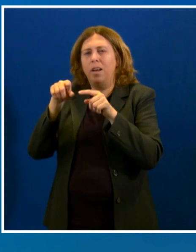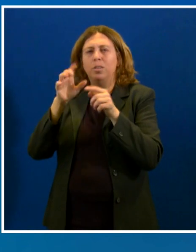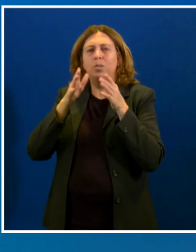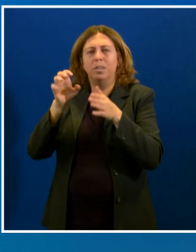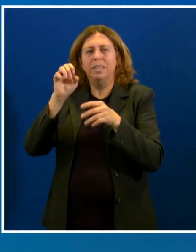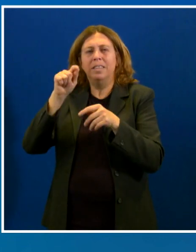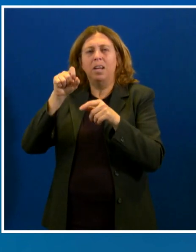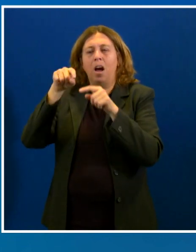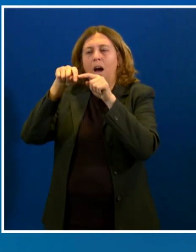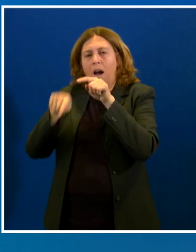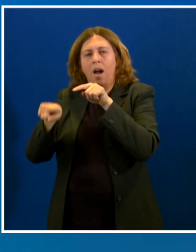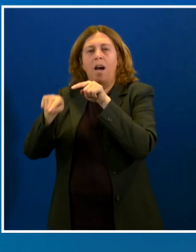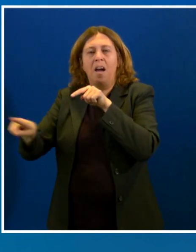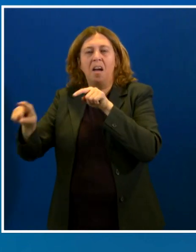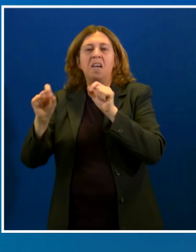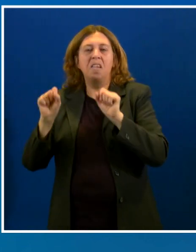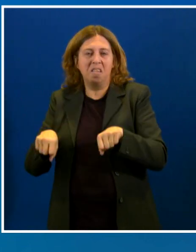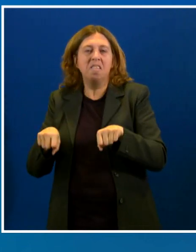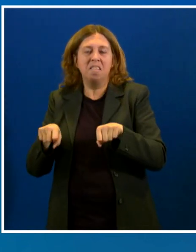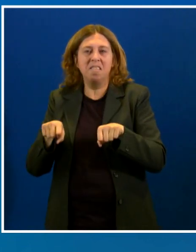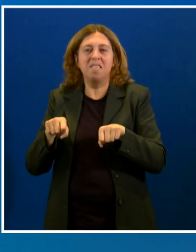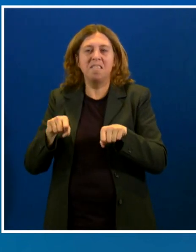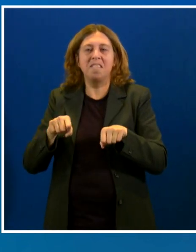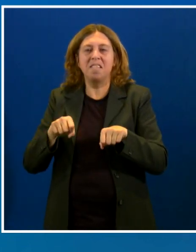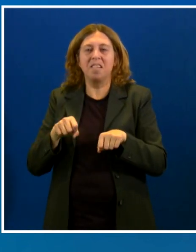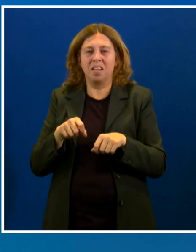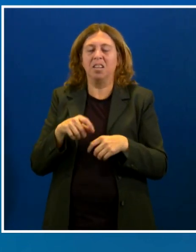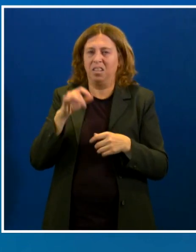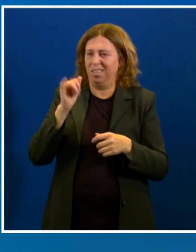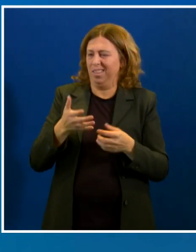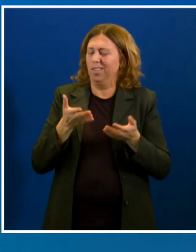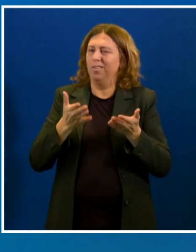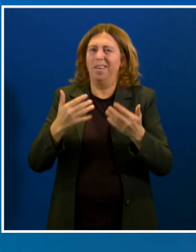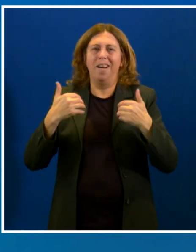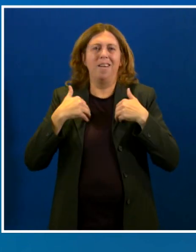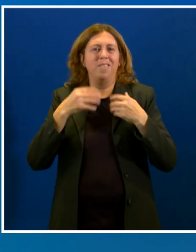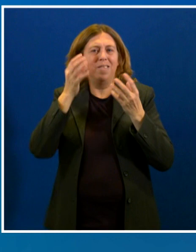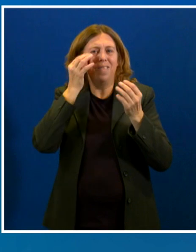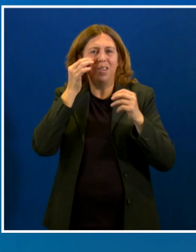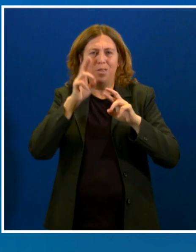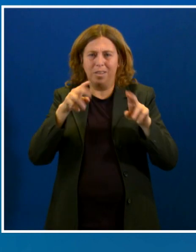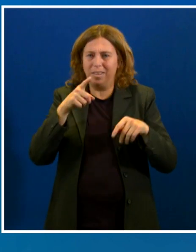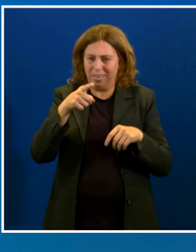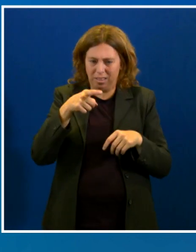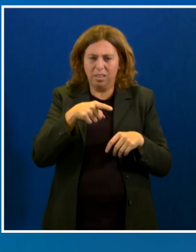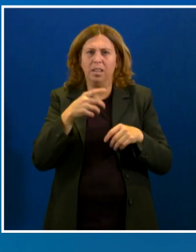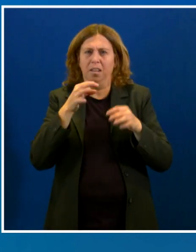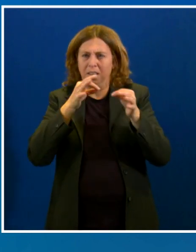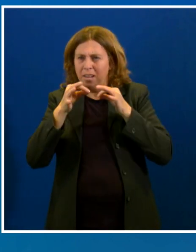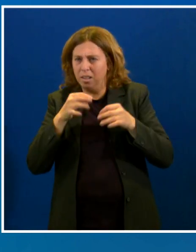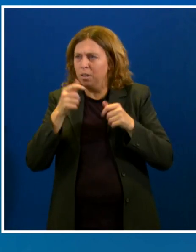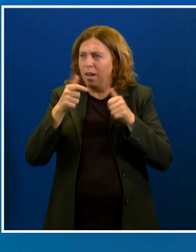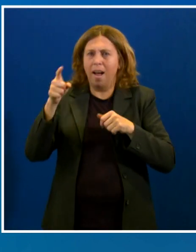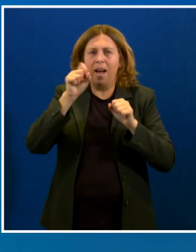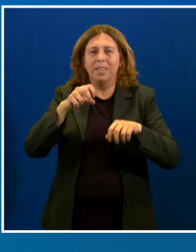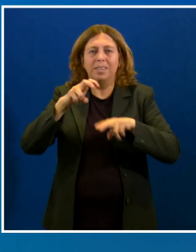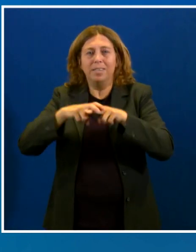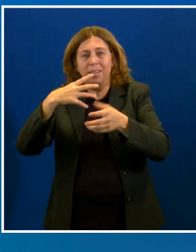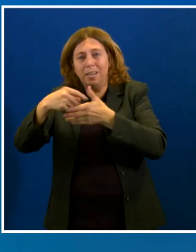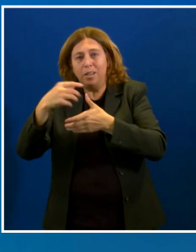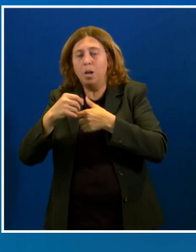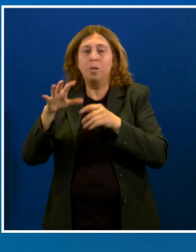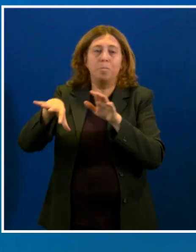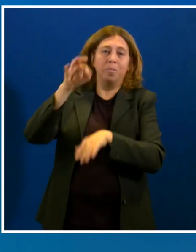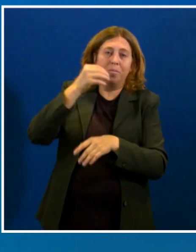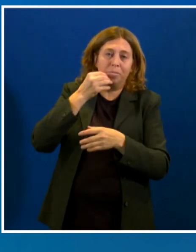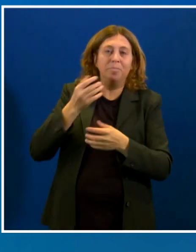a restaurant that's close by, ready for curb pickup or outdoor dining. Thank you so very much for